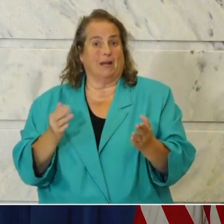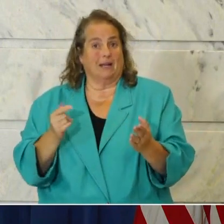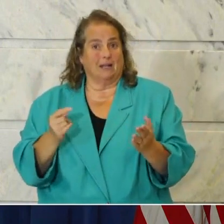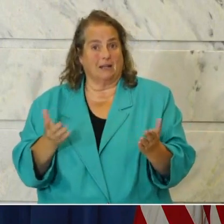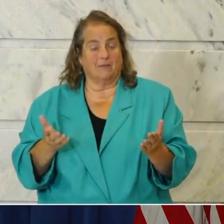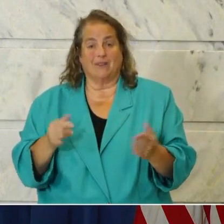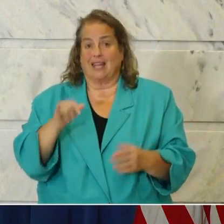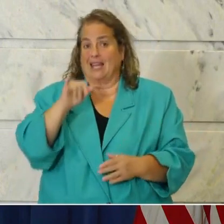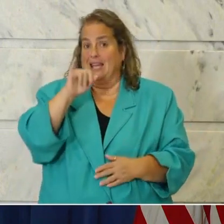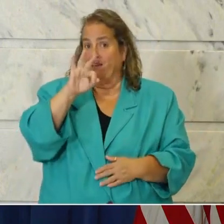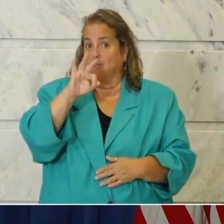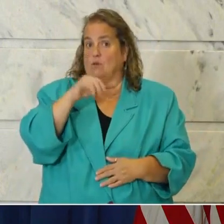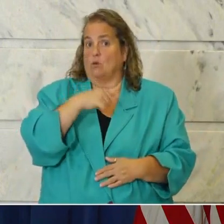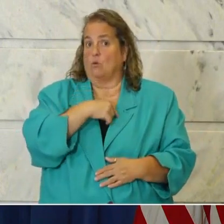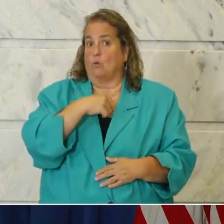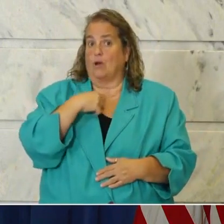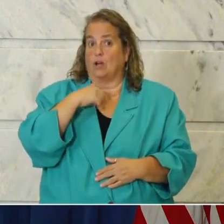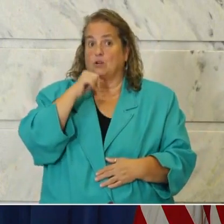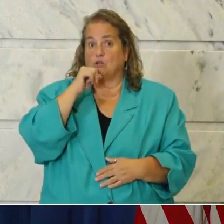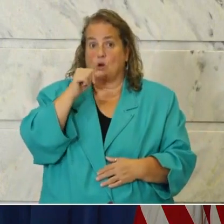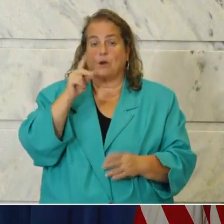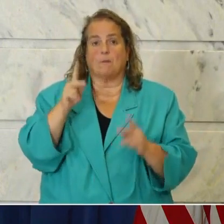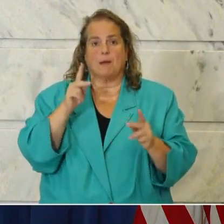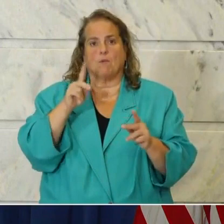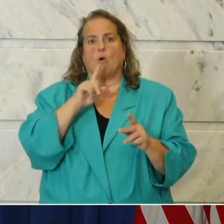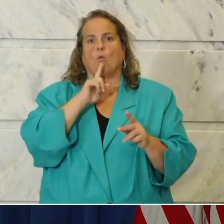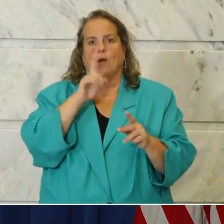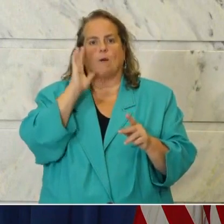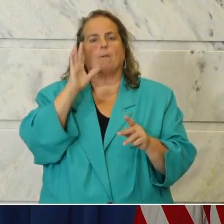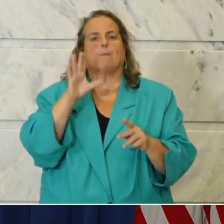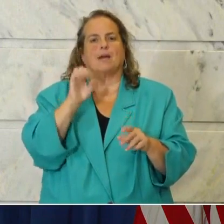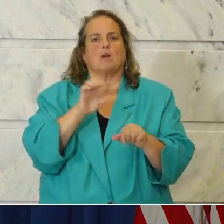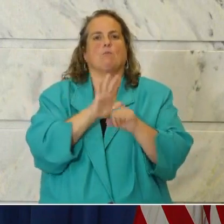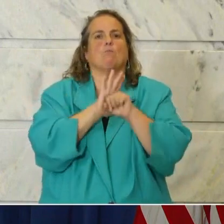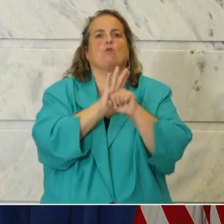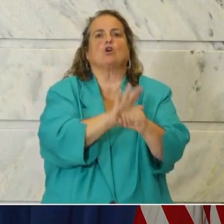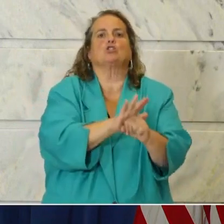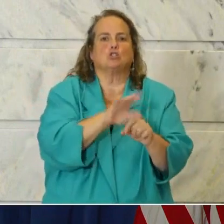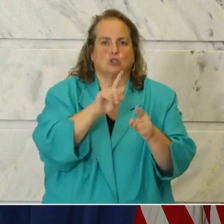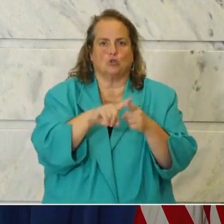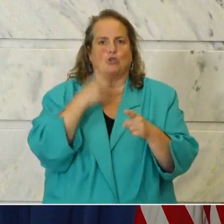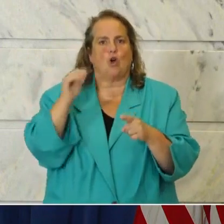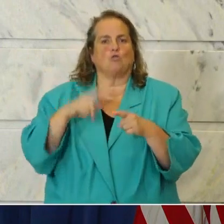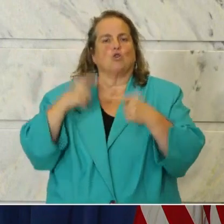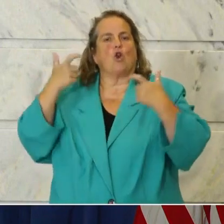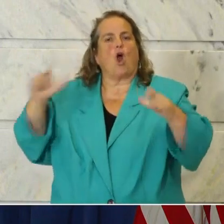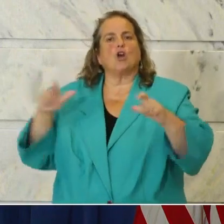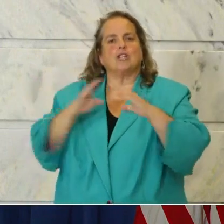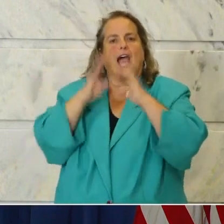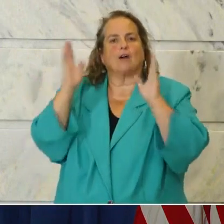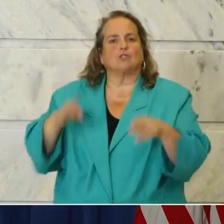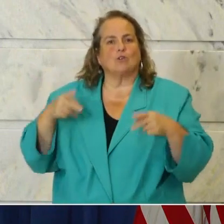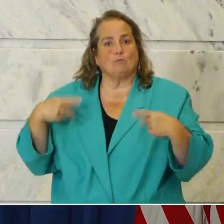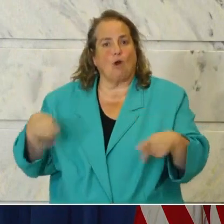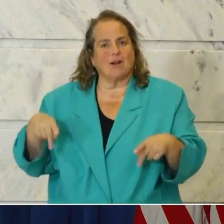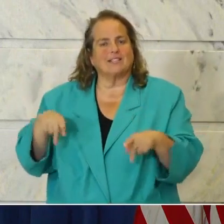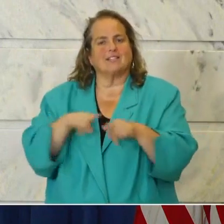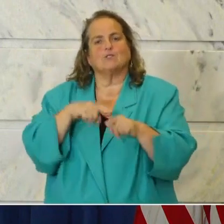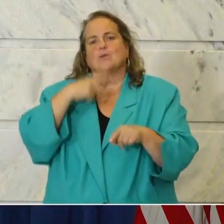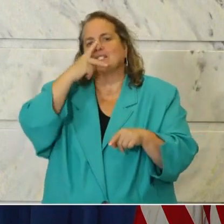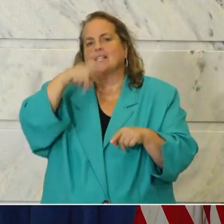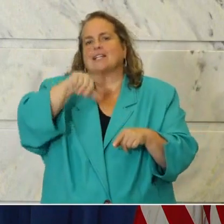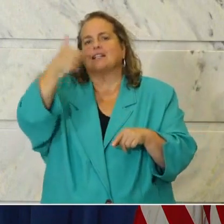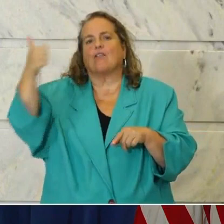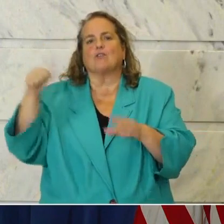If we don't, people are pushed towards large house parties we've seen in other states where absolutely